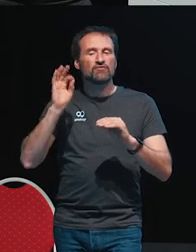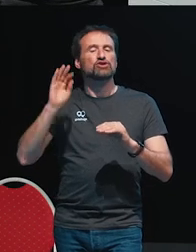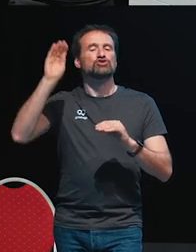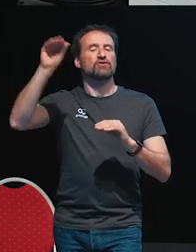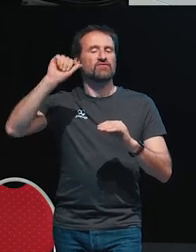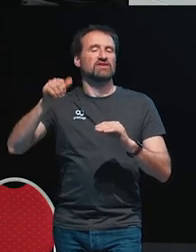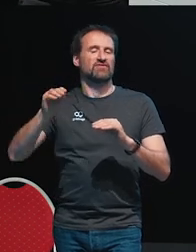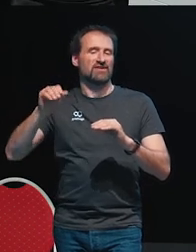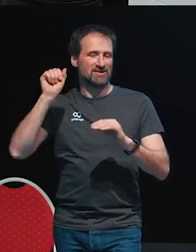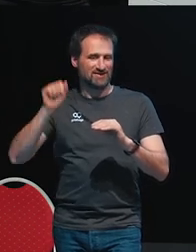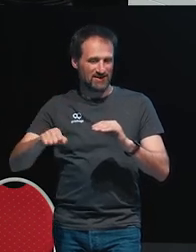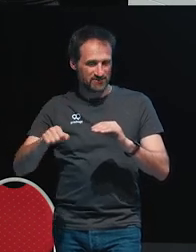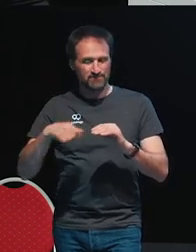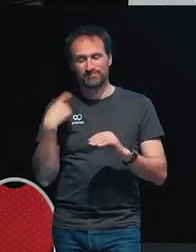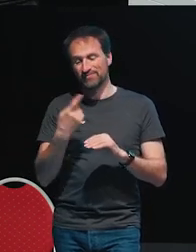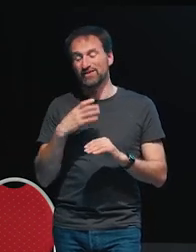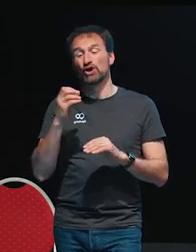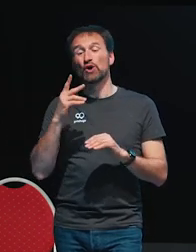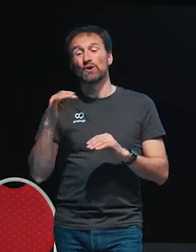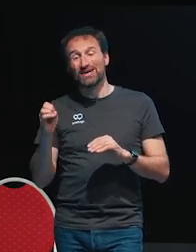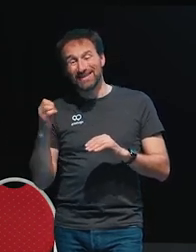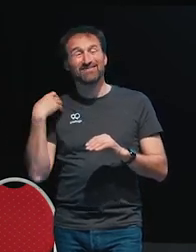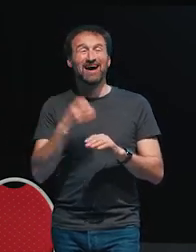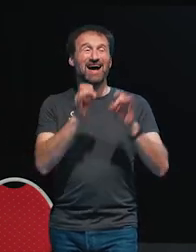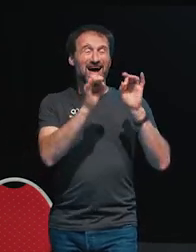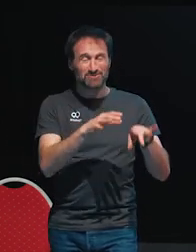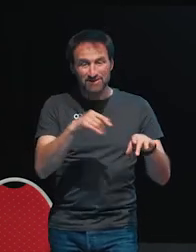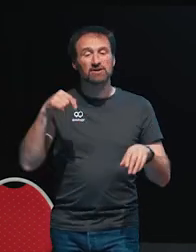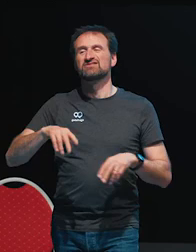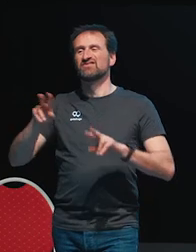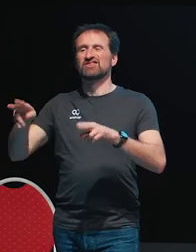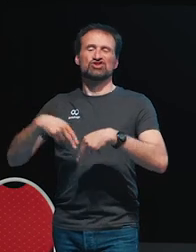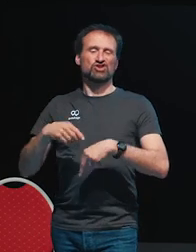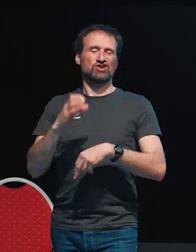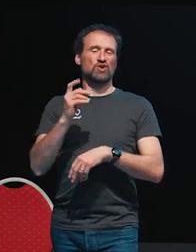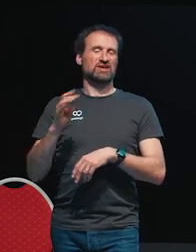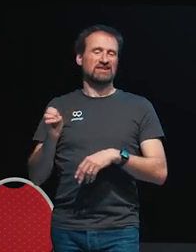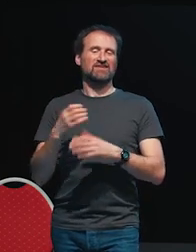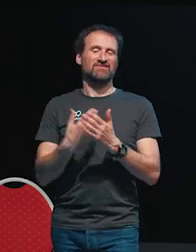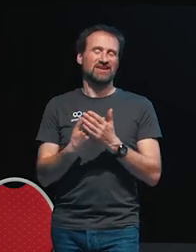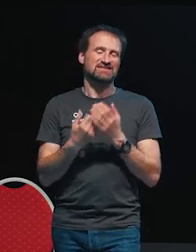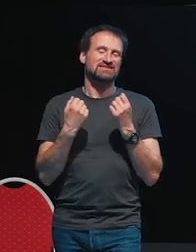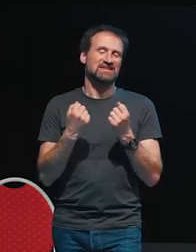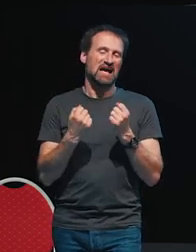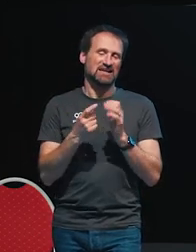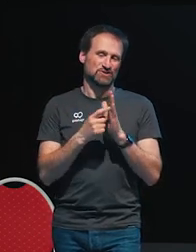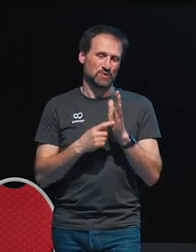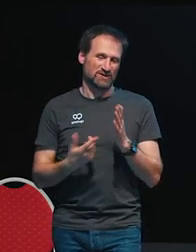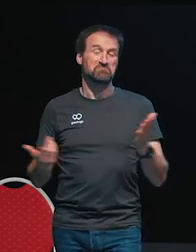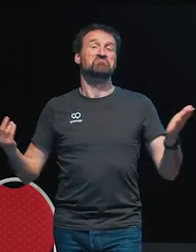from don't use cookies, we're back to cookies just because of security reasons. And then you can use your tokens the way you